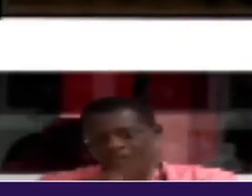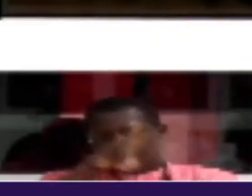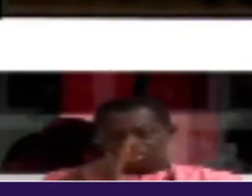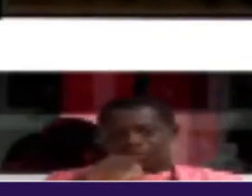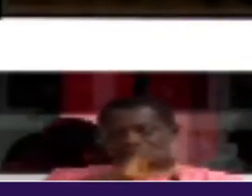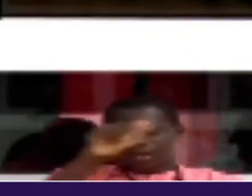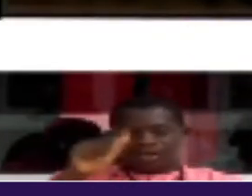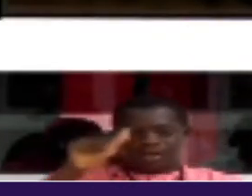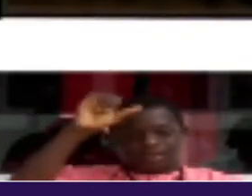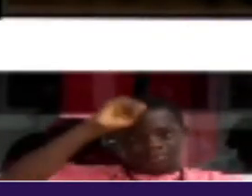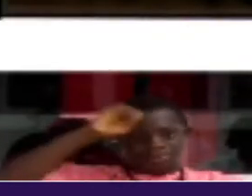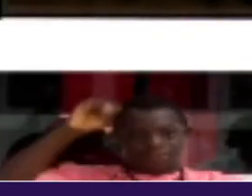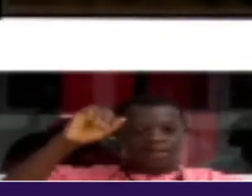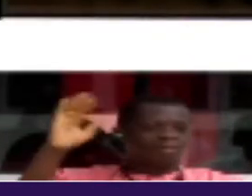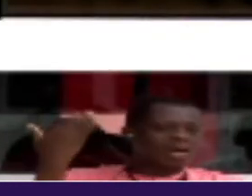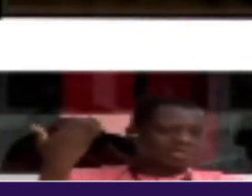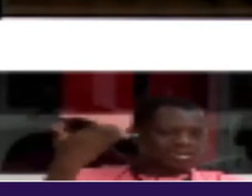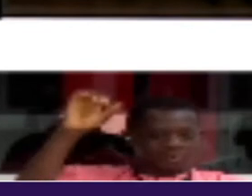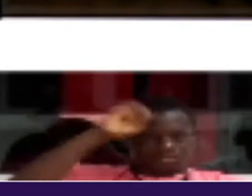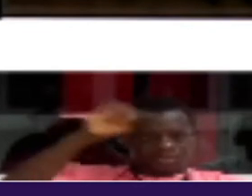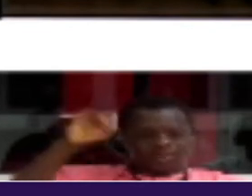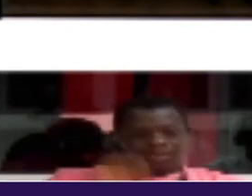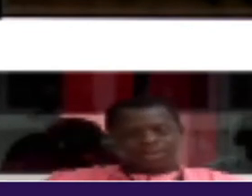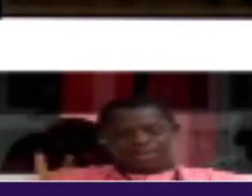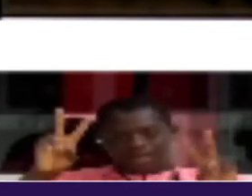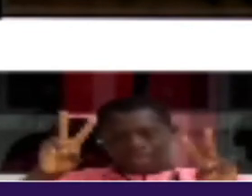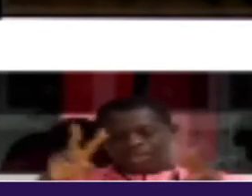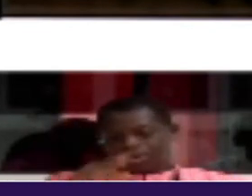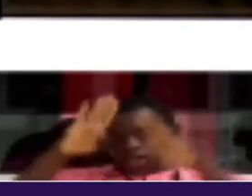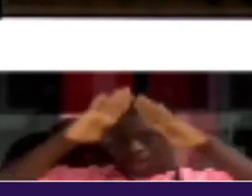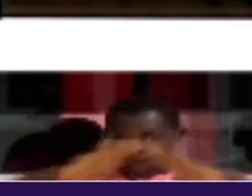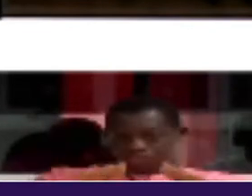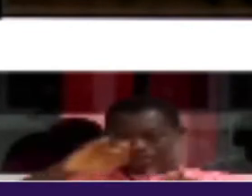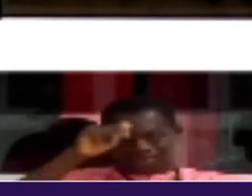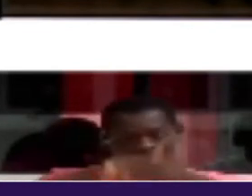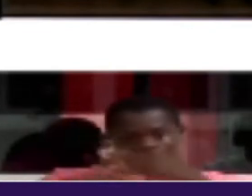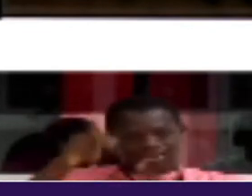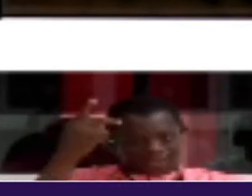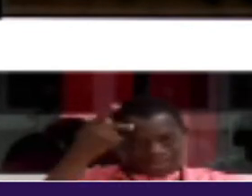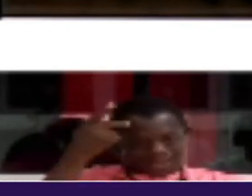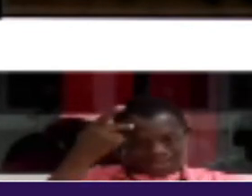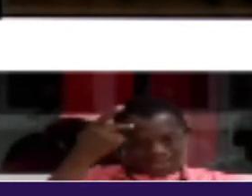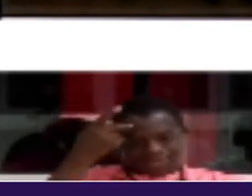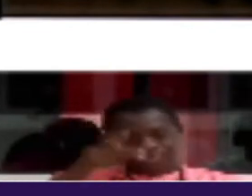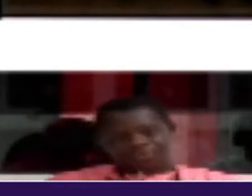and the president's and the ex-president's resident in Kanilai.